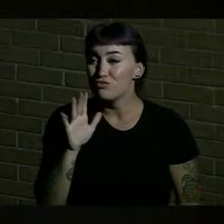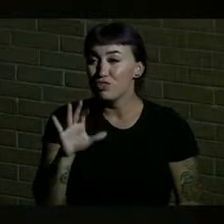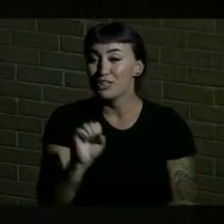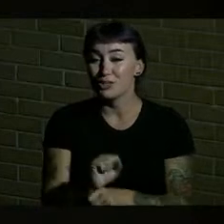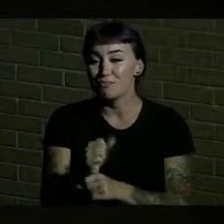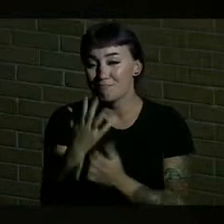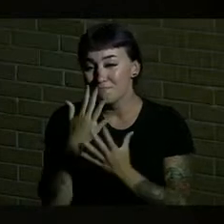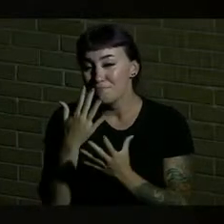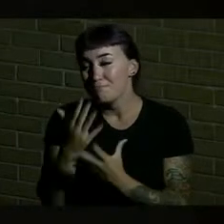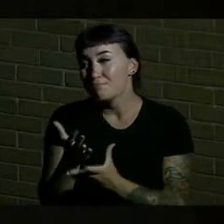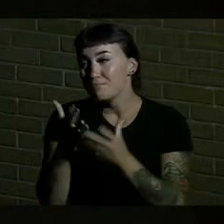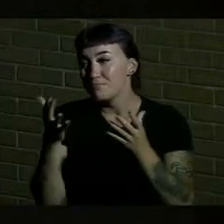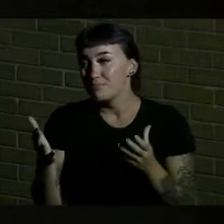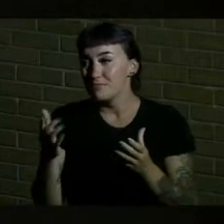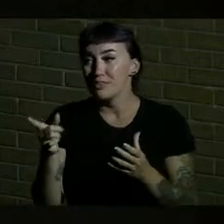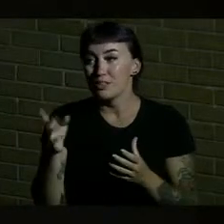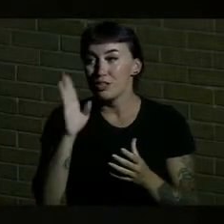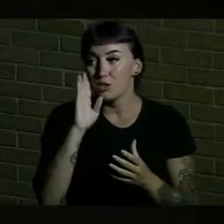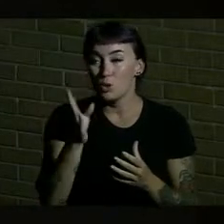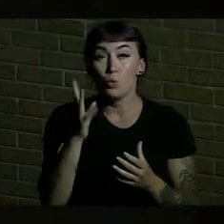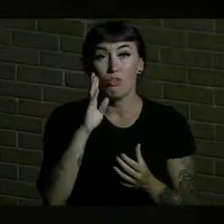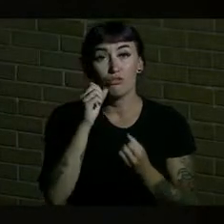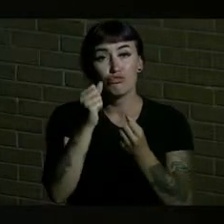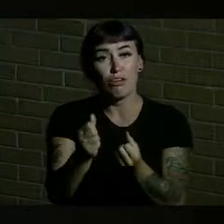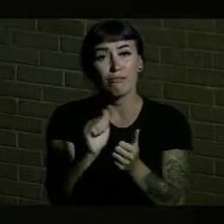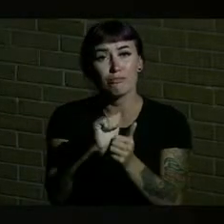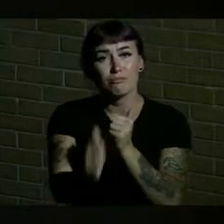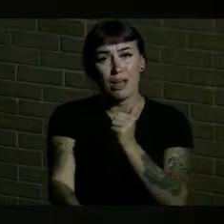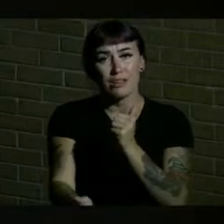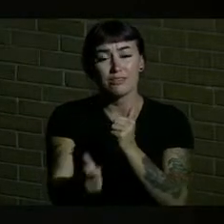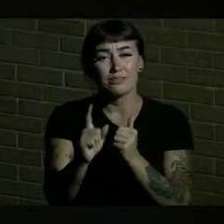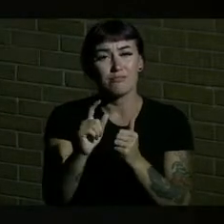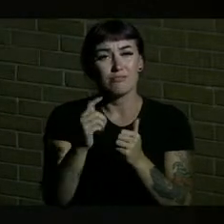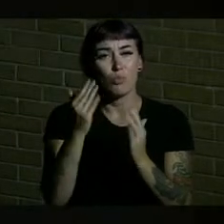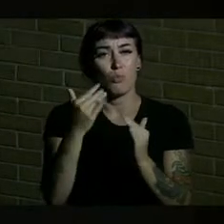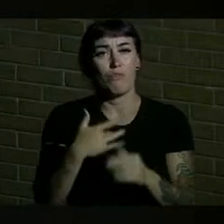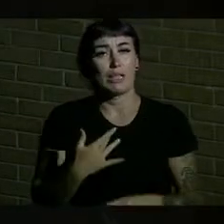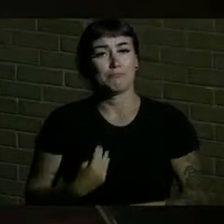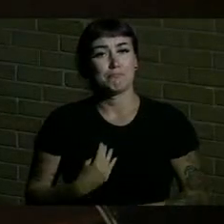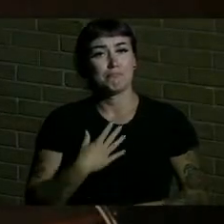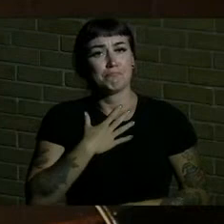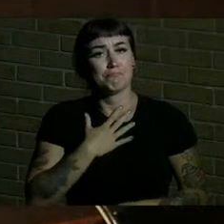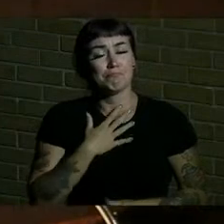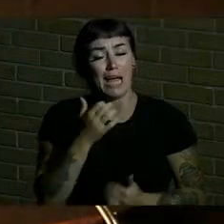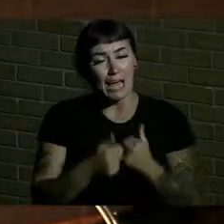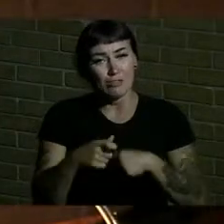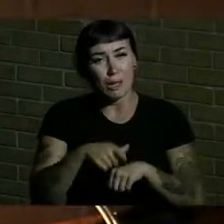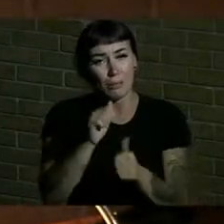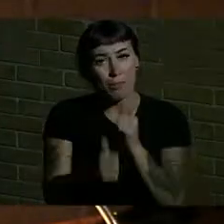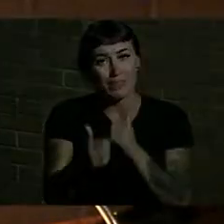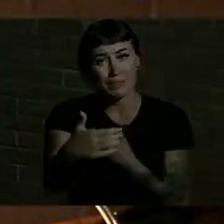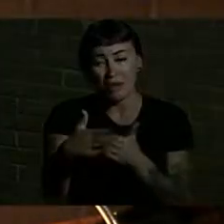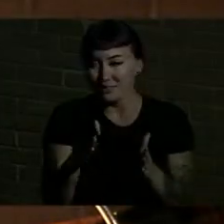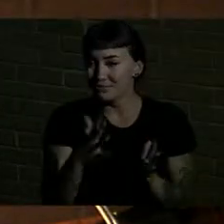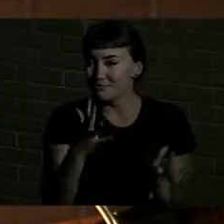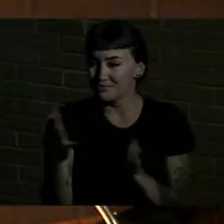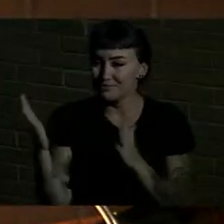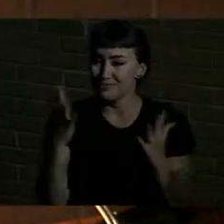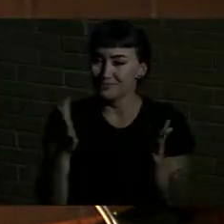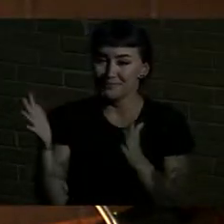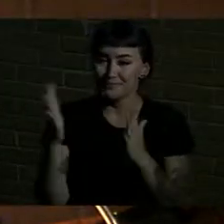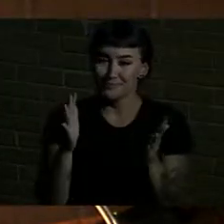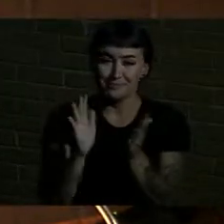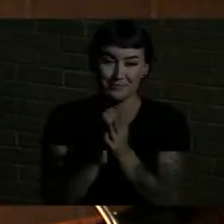much. You'll be able to drive by this box, and I hope it gives you a warm feeling. Thank you. Every time. All right? Thank